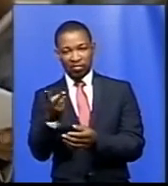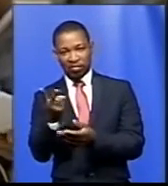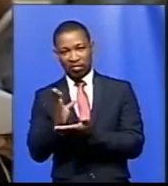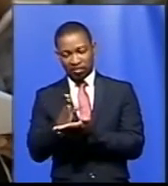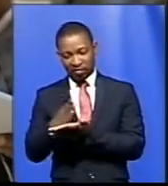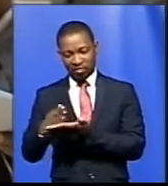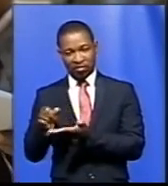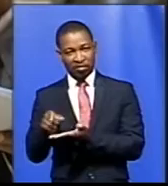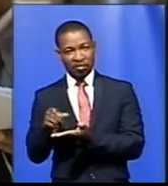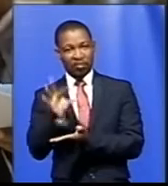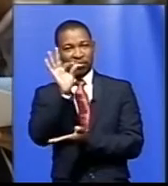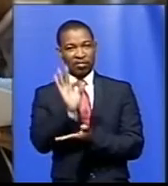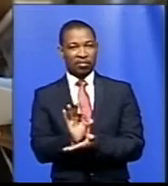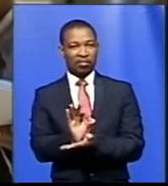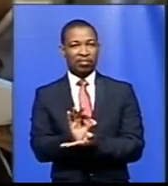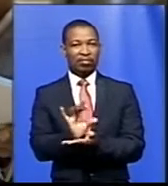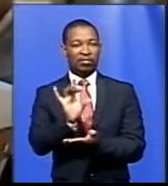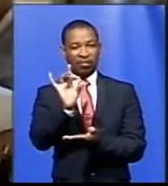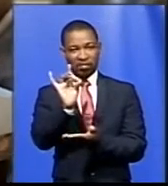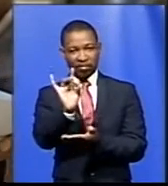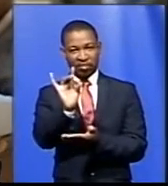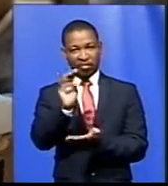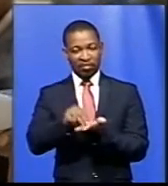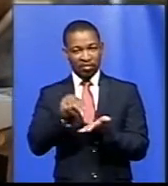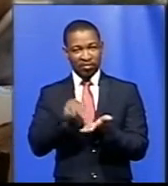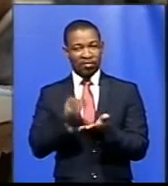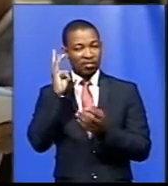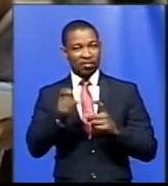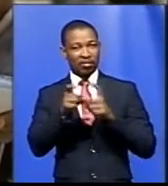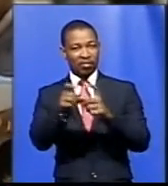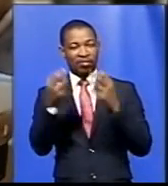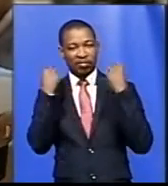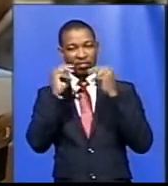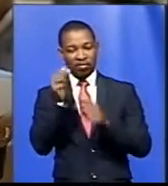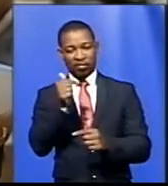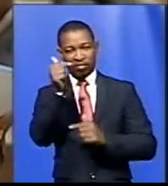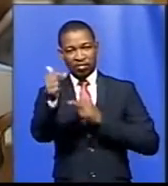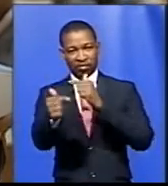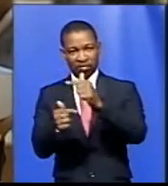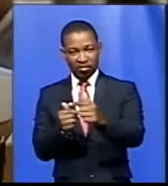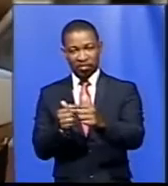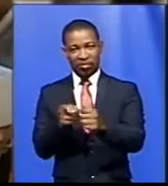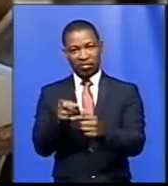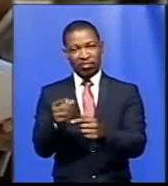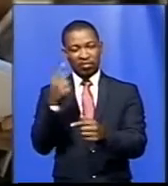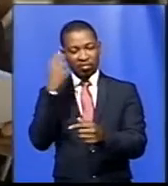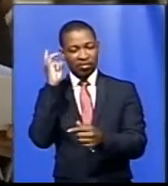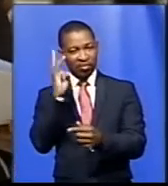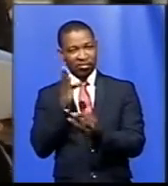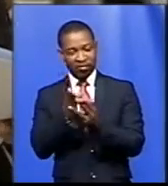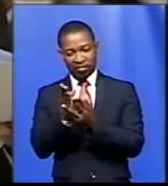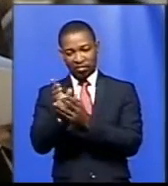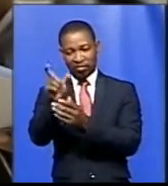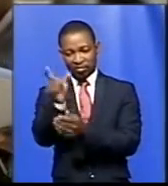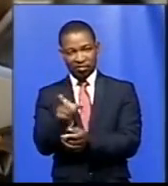balance amounting to 908 million pula is recommended for the Minister of Trade and Industry to cover subventions to East